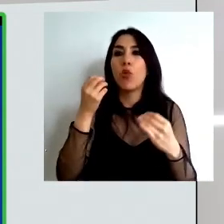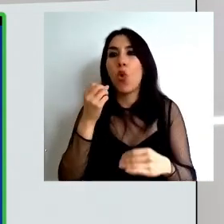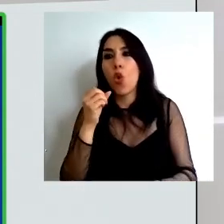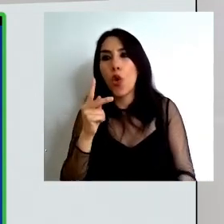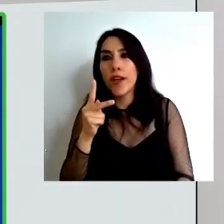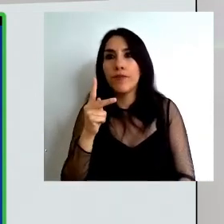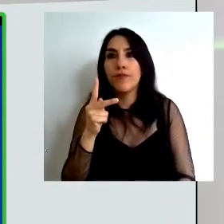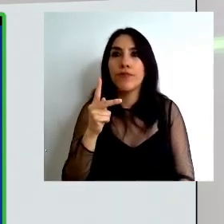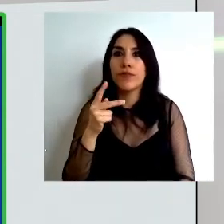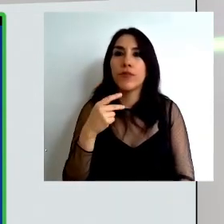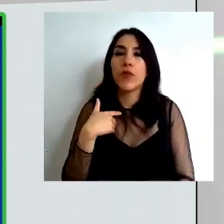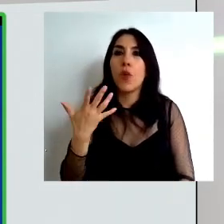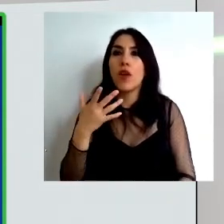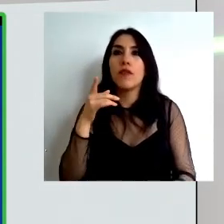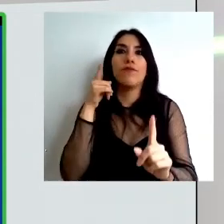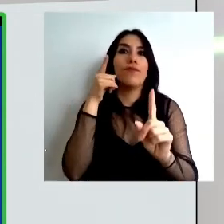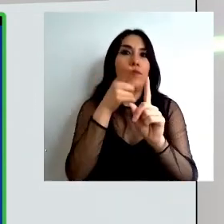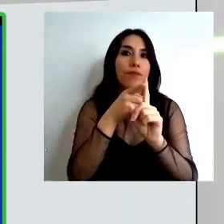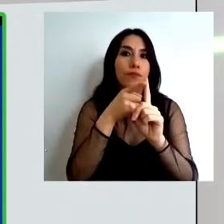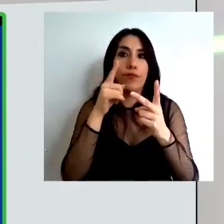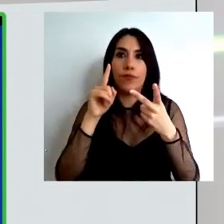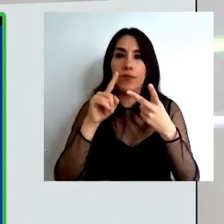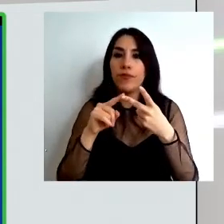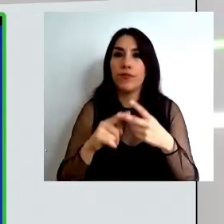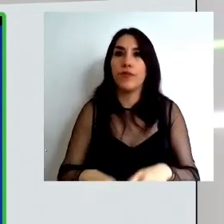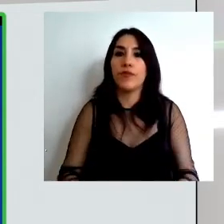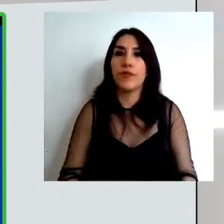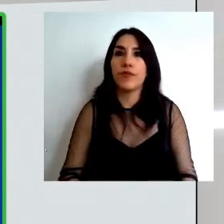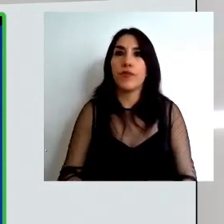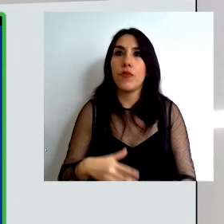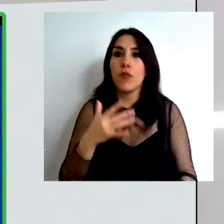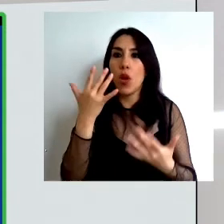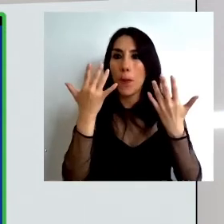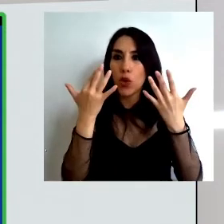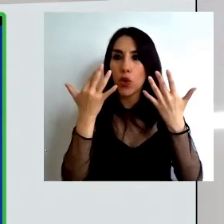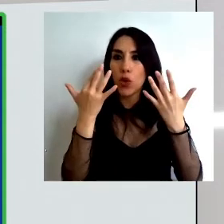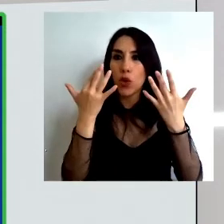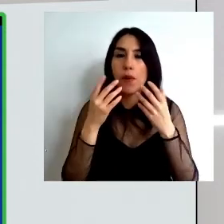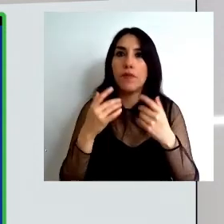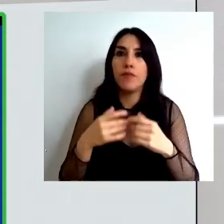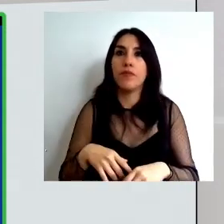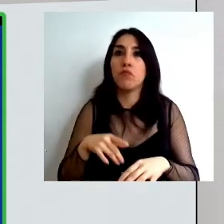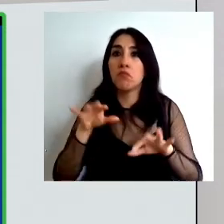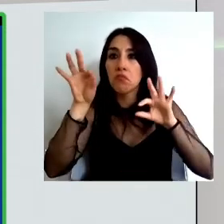find within the next 3 years? And how many costs will this be?